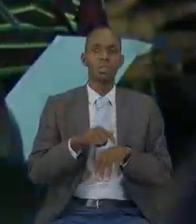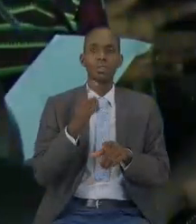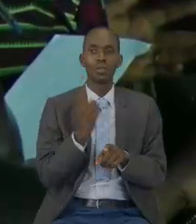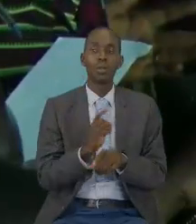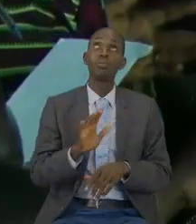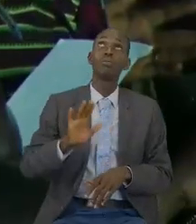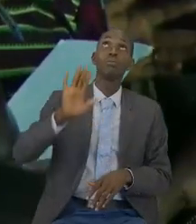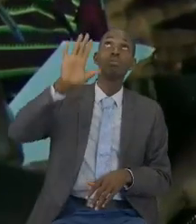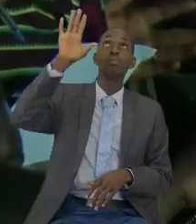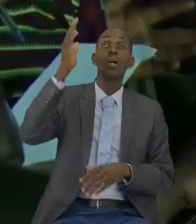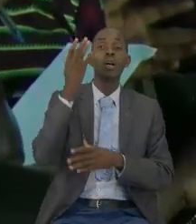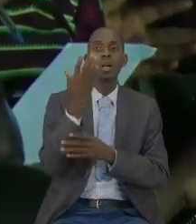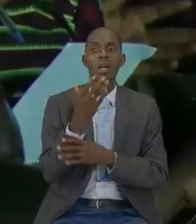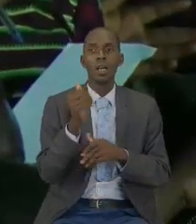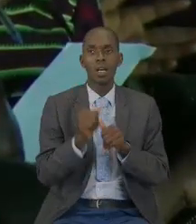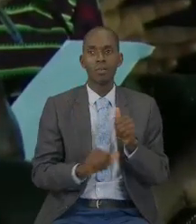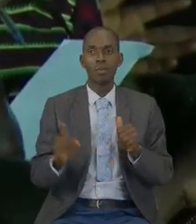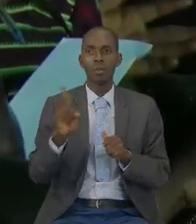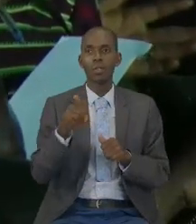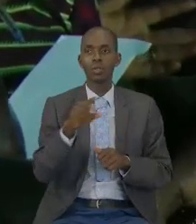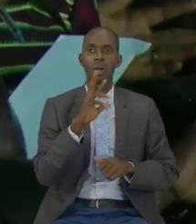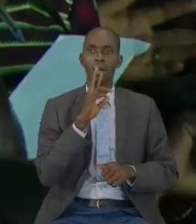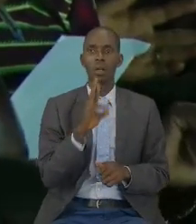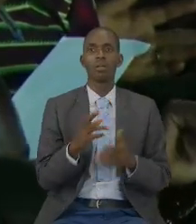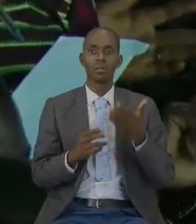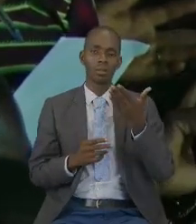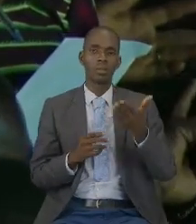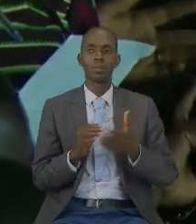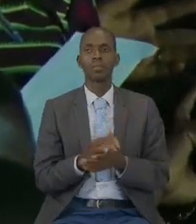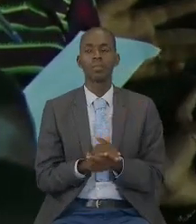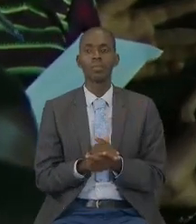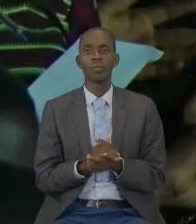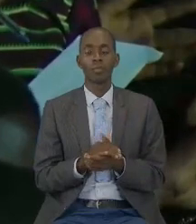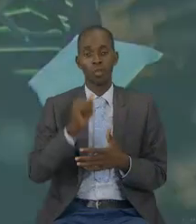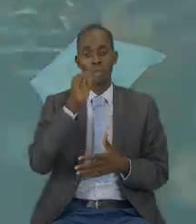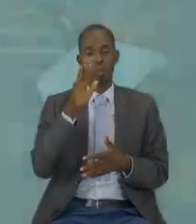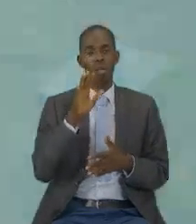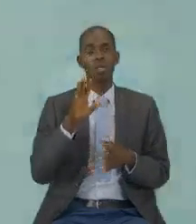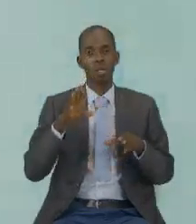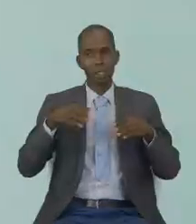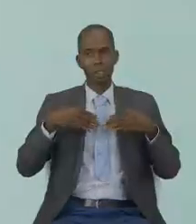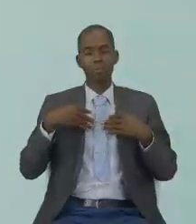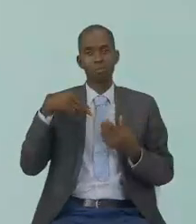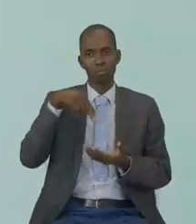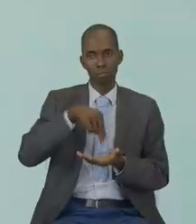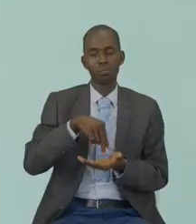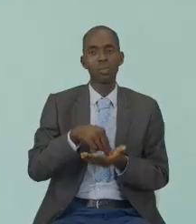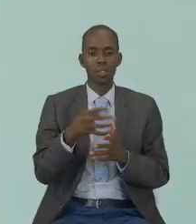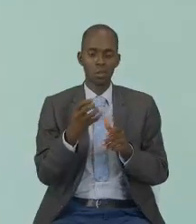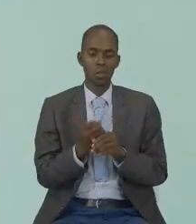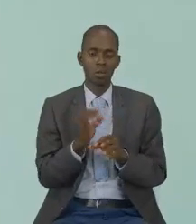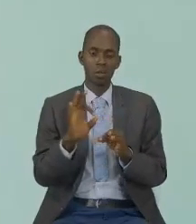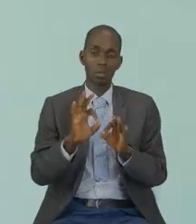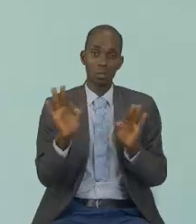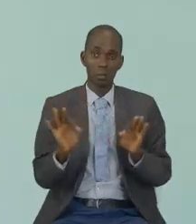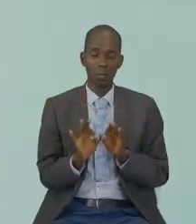the hand wherever you are. I stood up and they gave me the form I filled. Then that